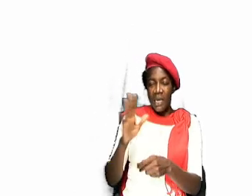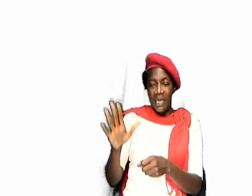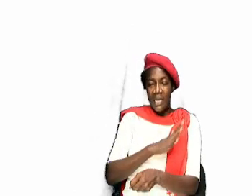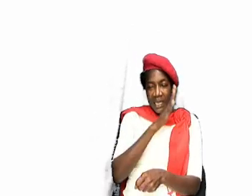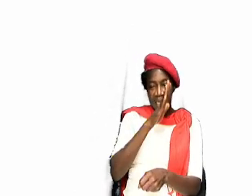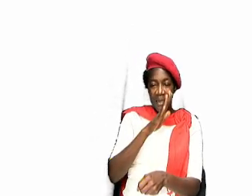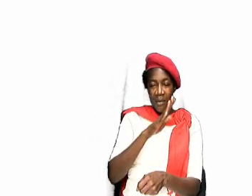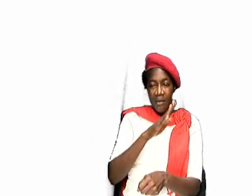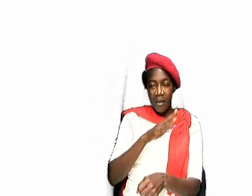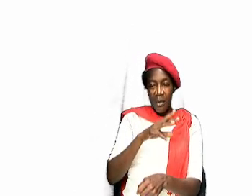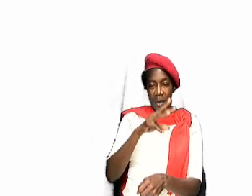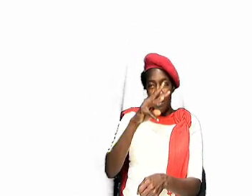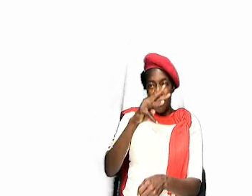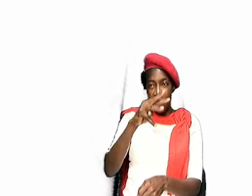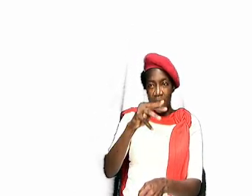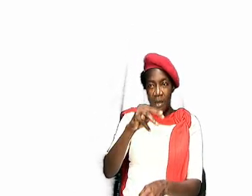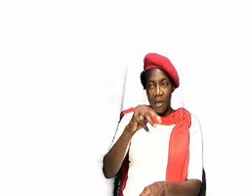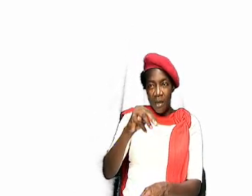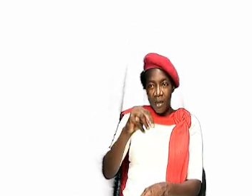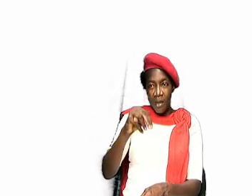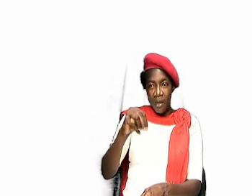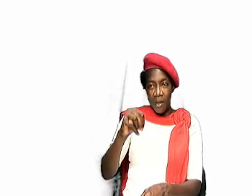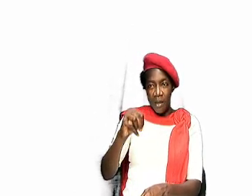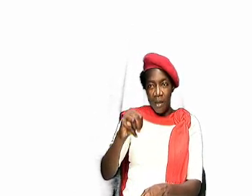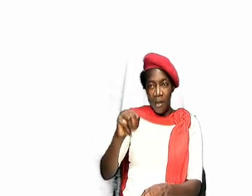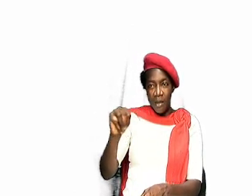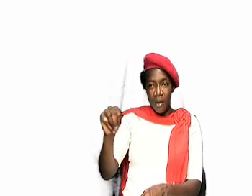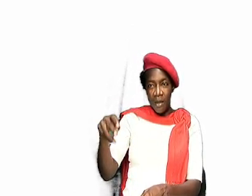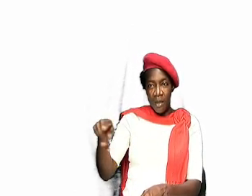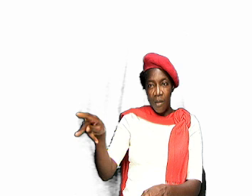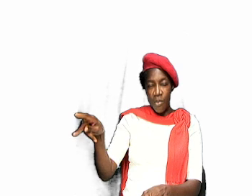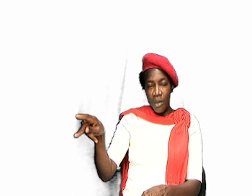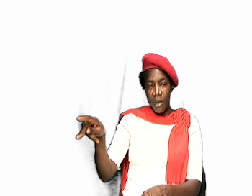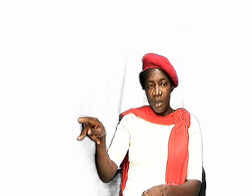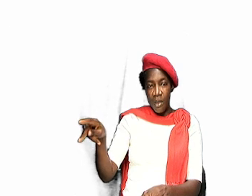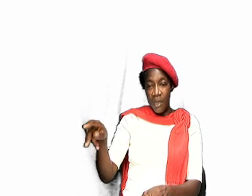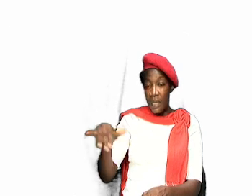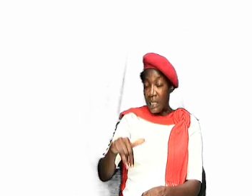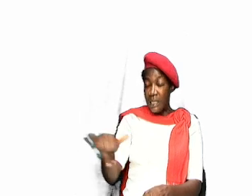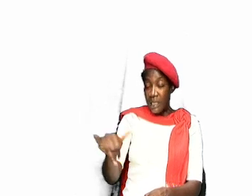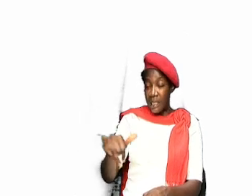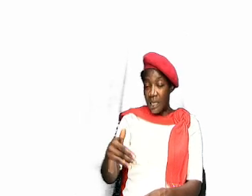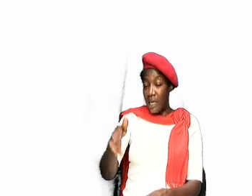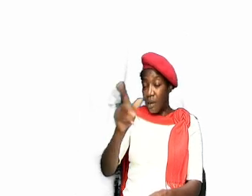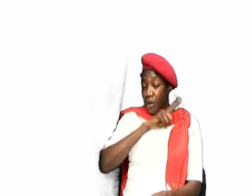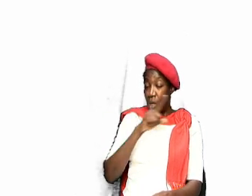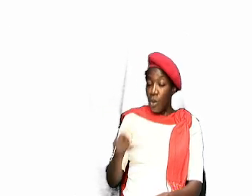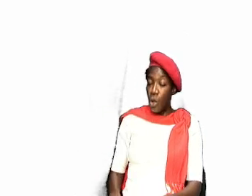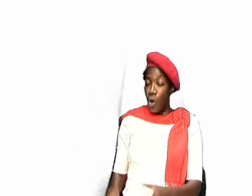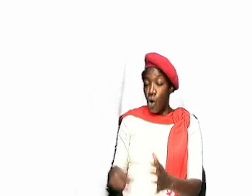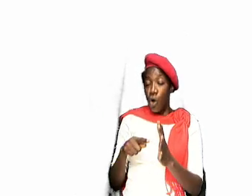Mephibosheth, it is in the same way that the Lord shows kindness to us.